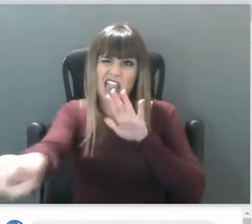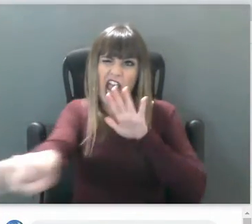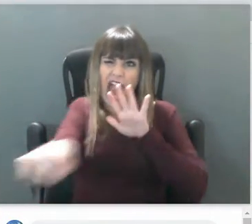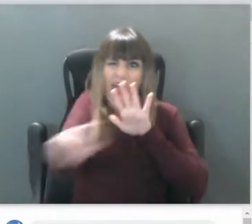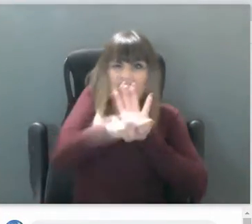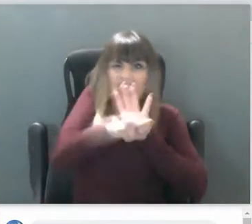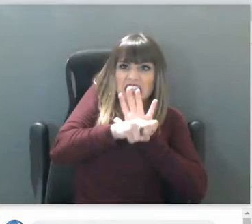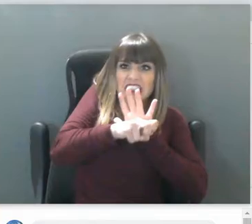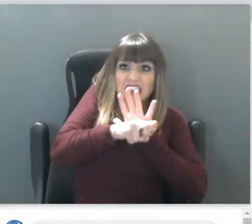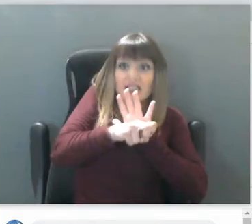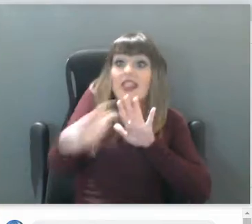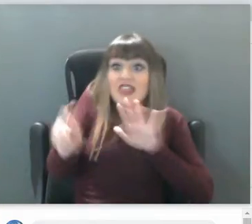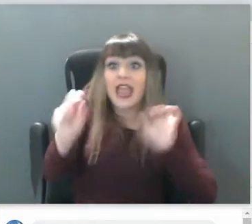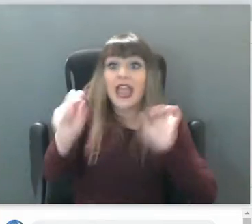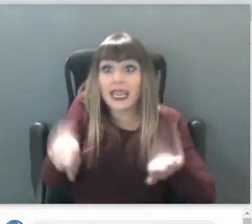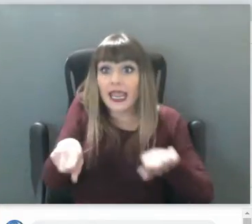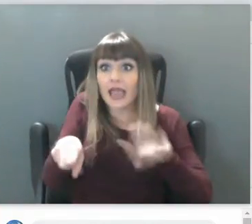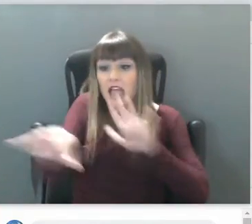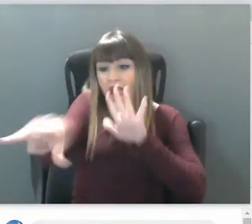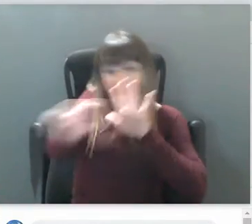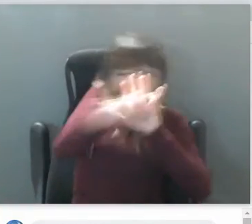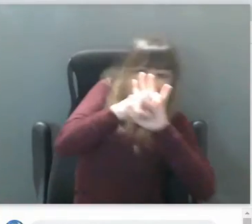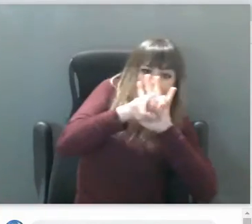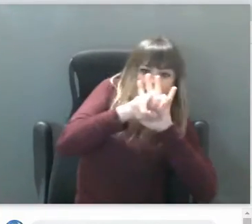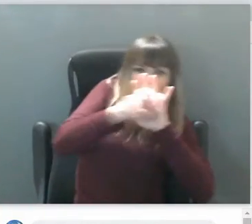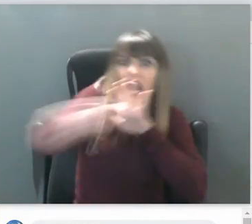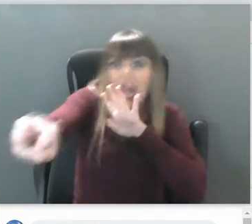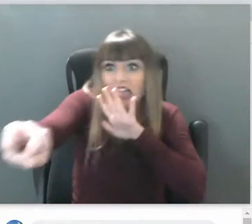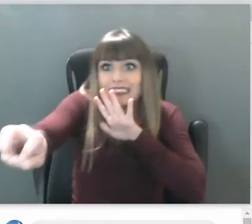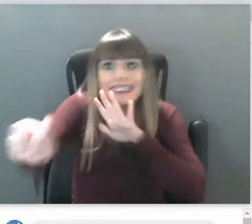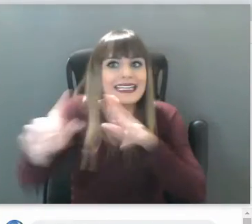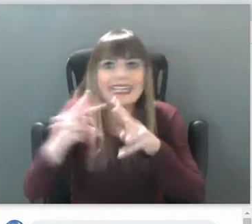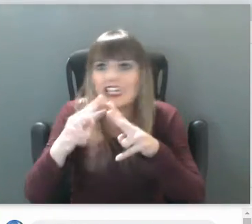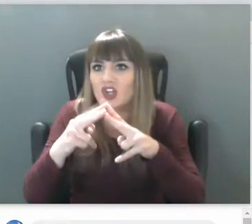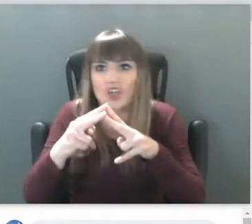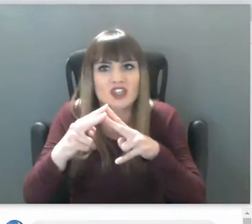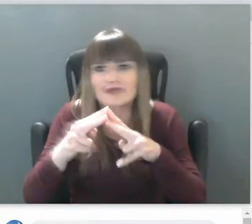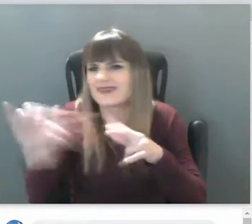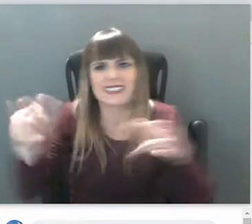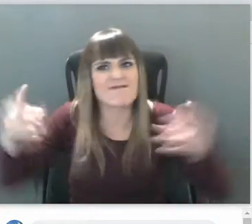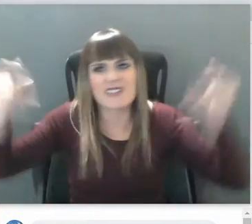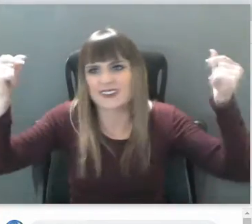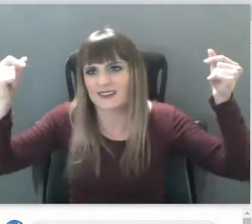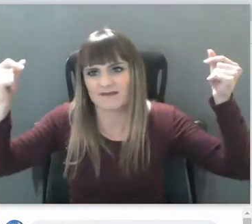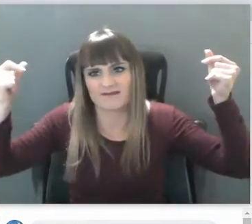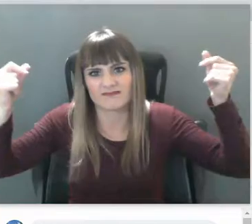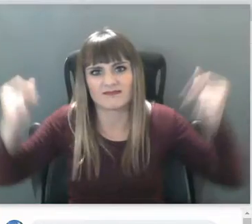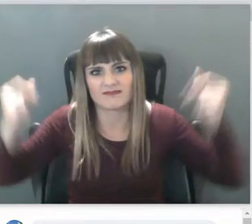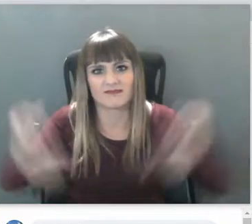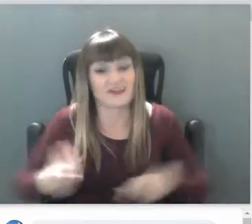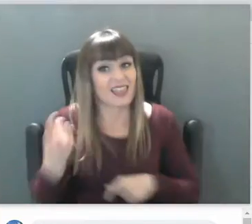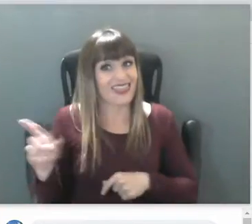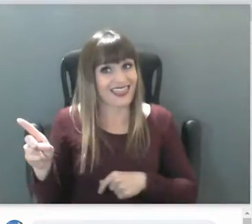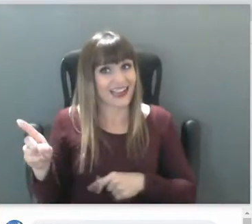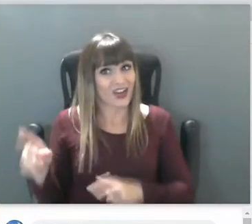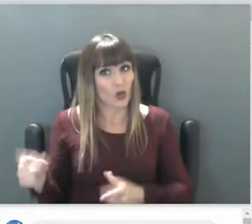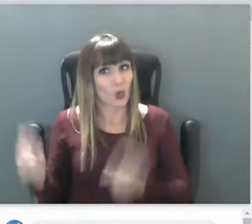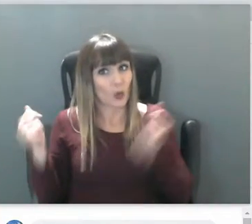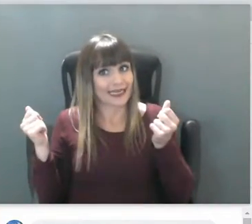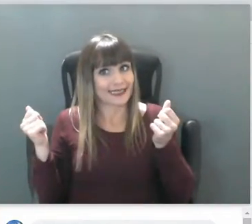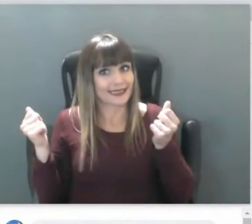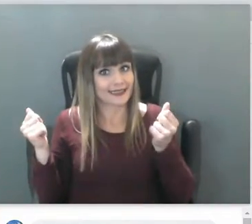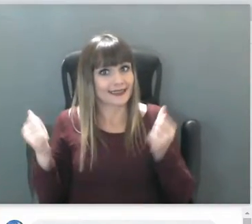can forwards. Yeah, so they're super quick. Miriam was asking if you've ever been stuck. I have not. I've done